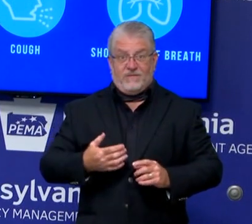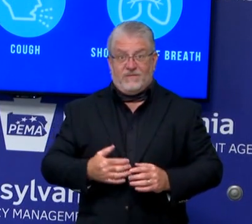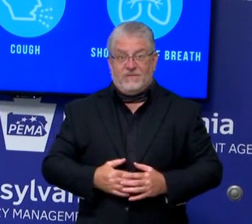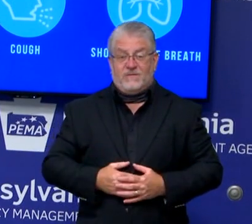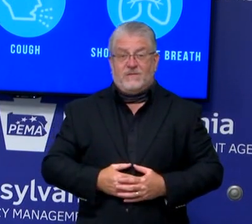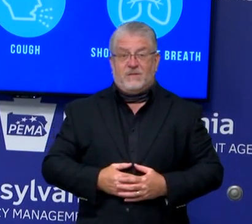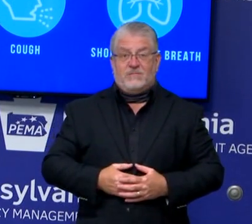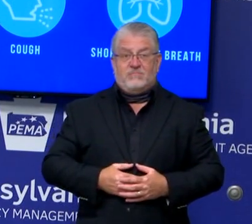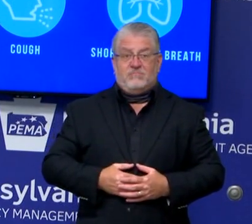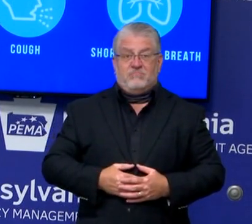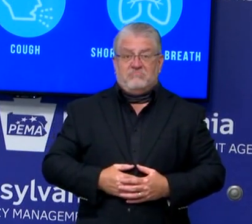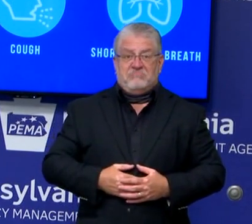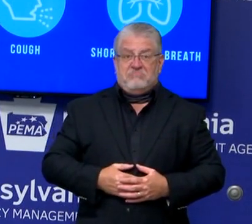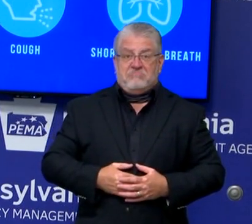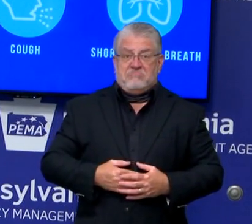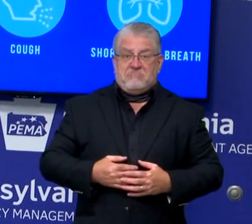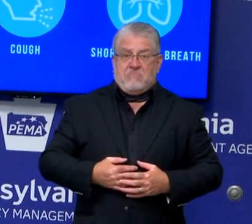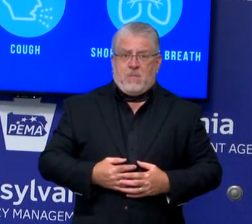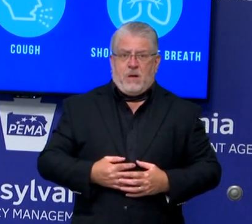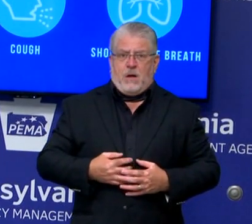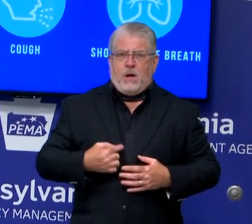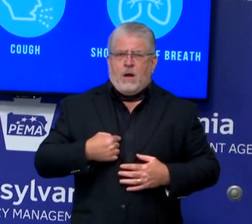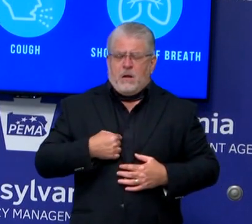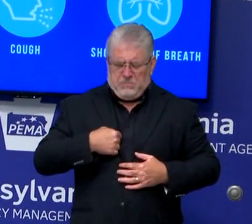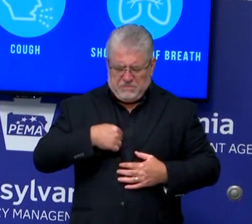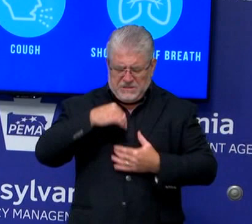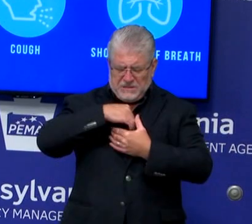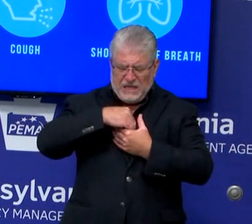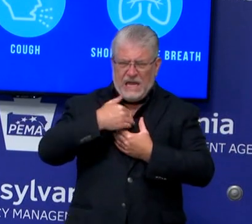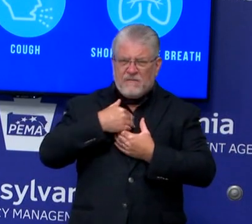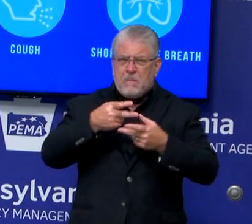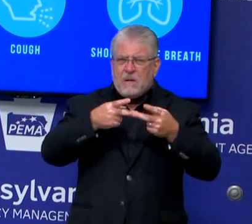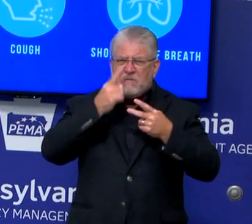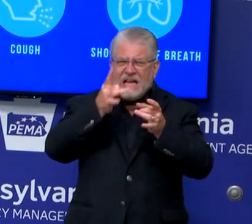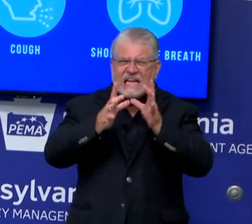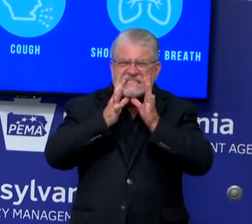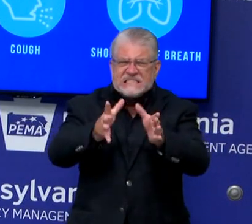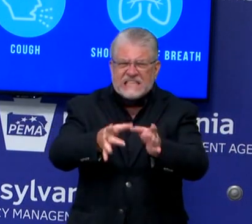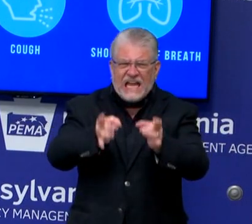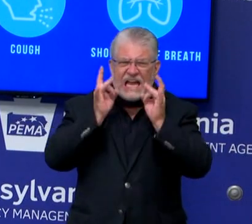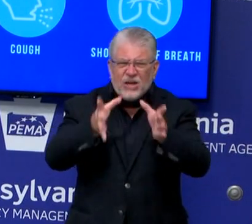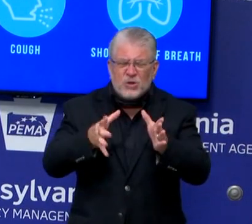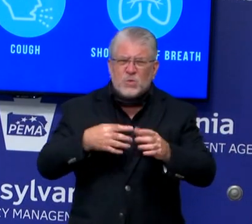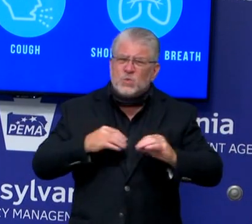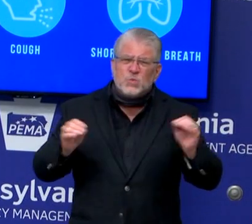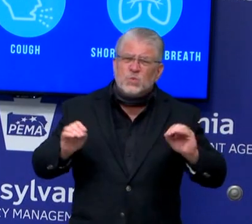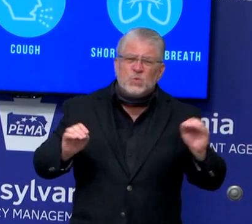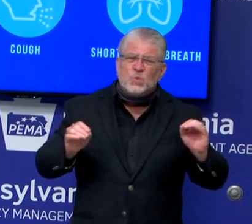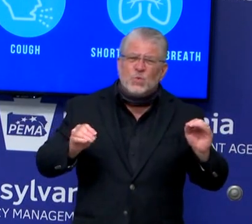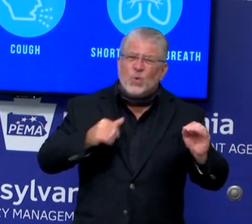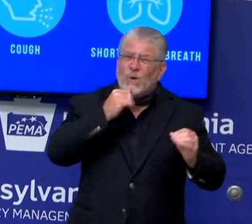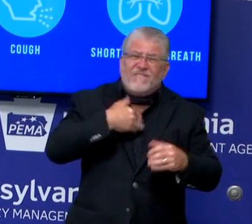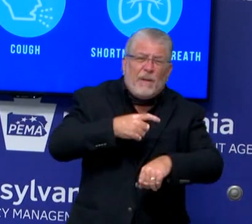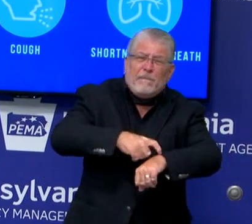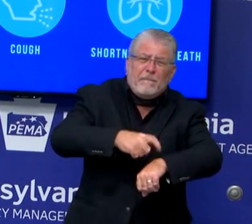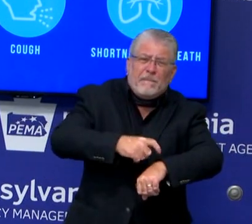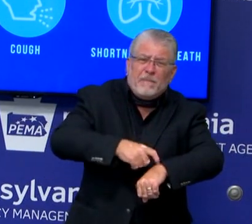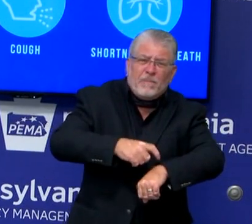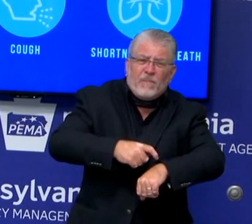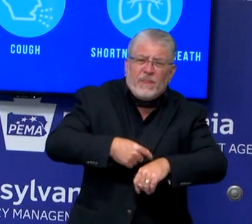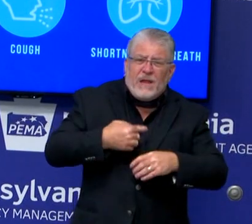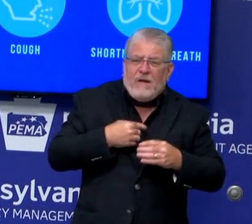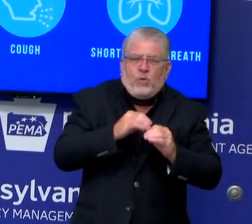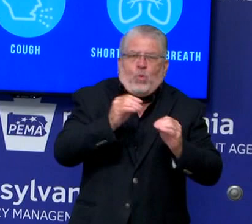I have no room in my heart for hatred, and frankly, I do not have time for intolerance. My heart is